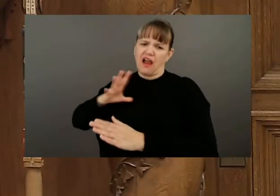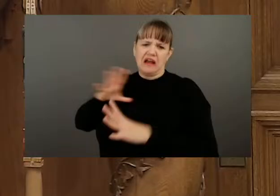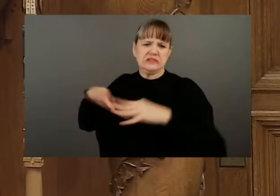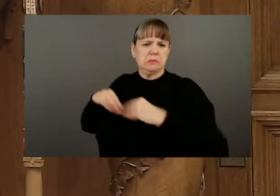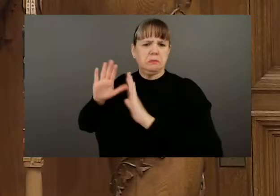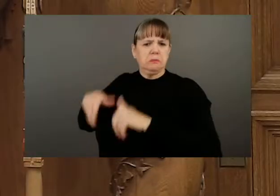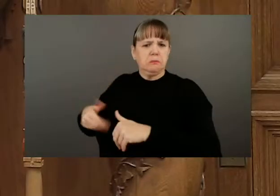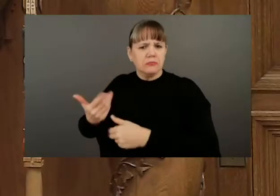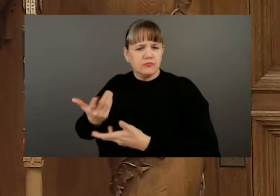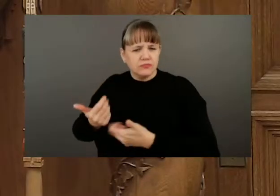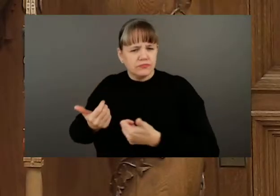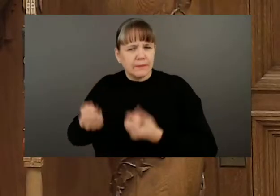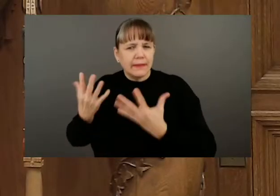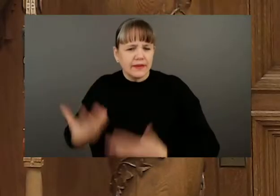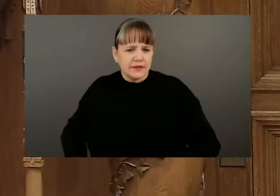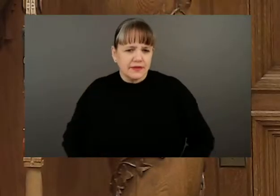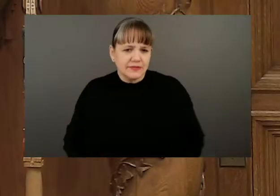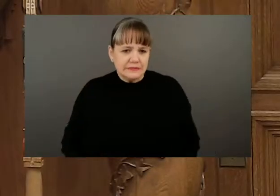Minister of Housing.